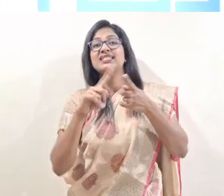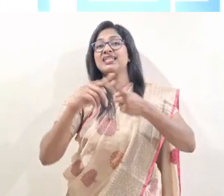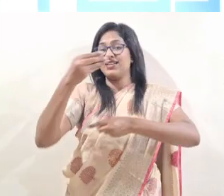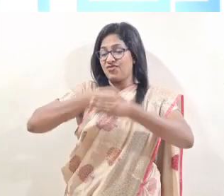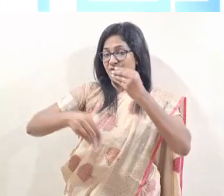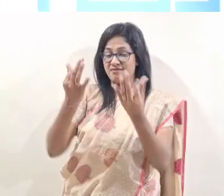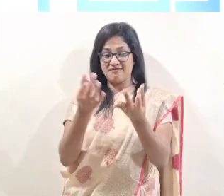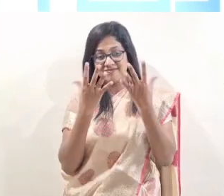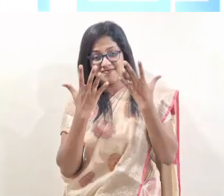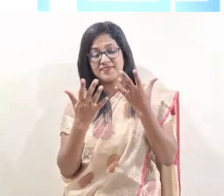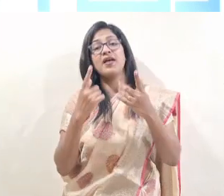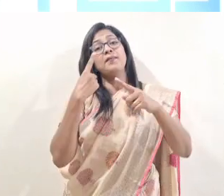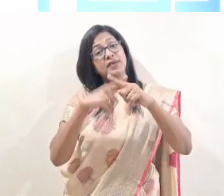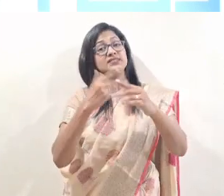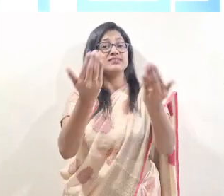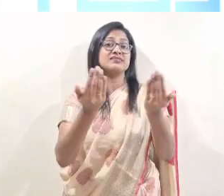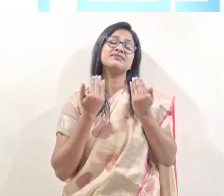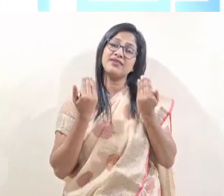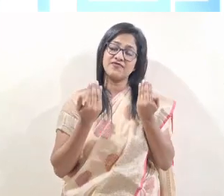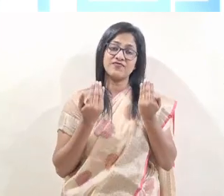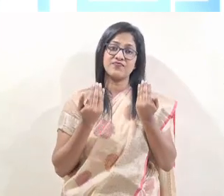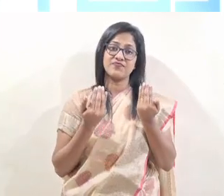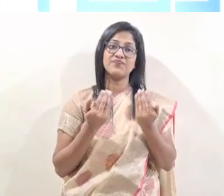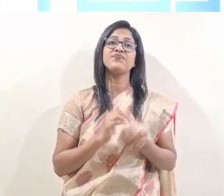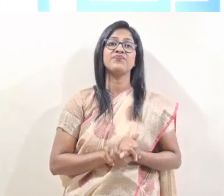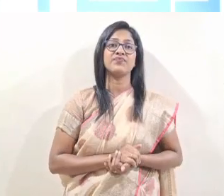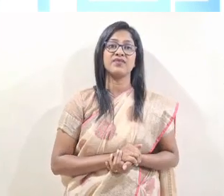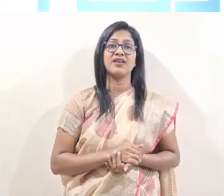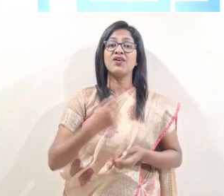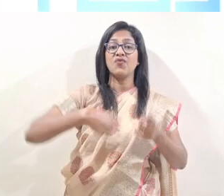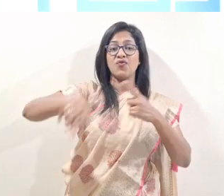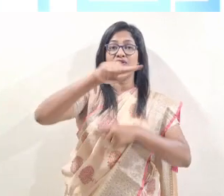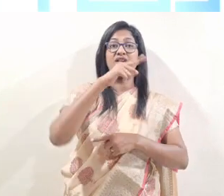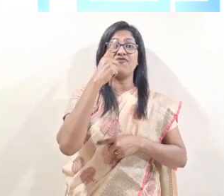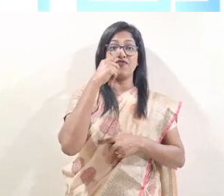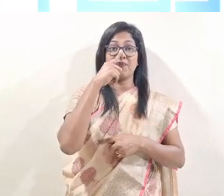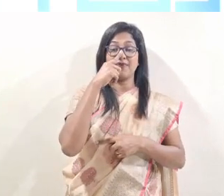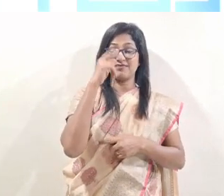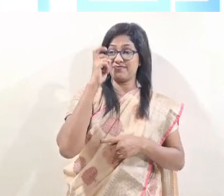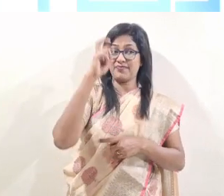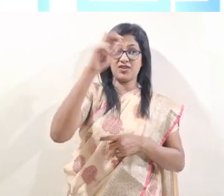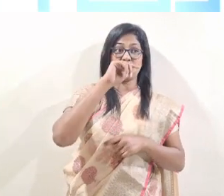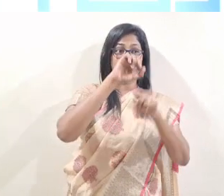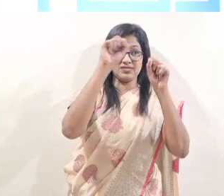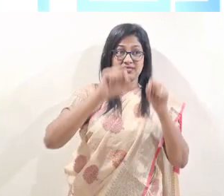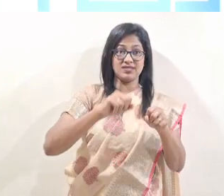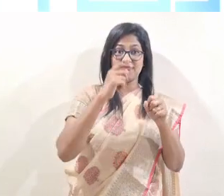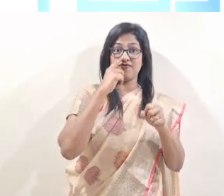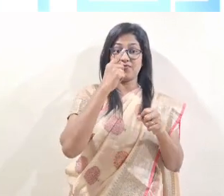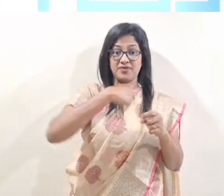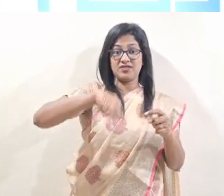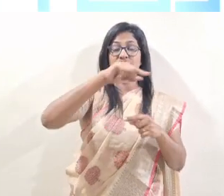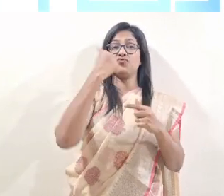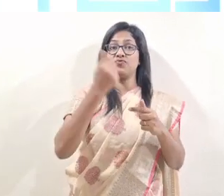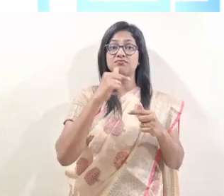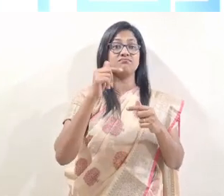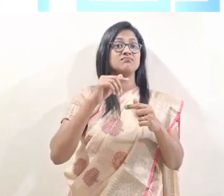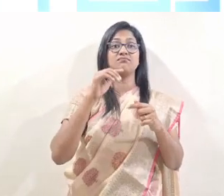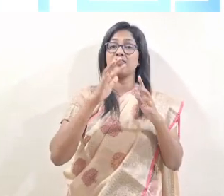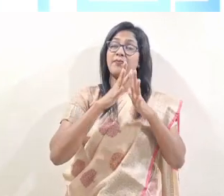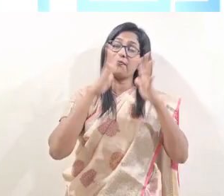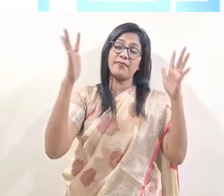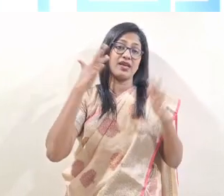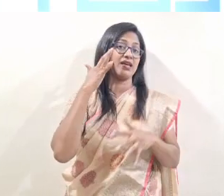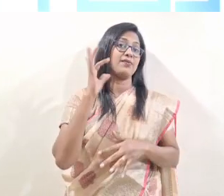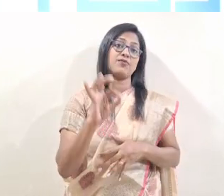economic resilience and even the safety, because women using metro system, now that's a very big aspect. We